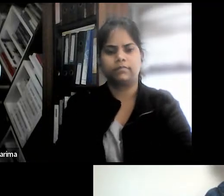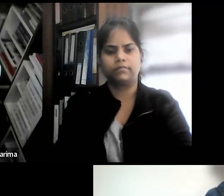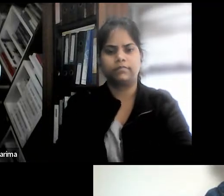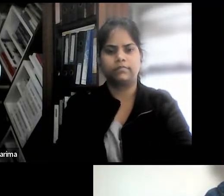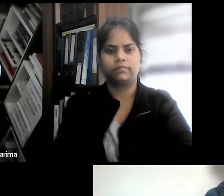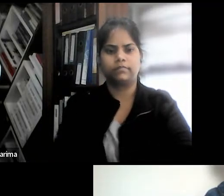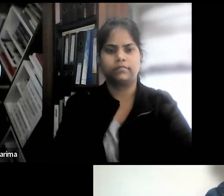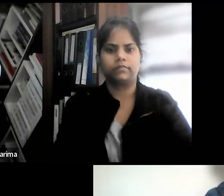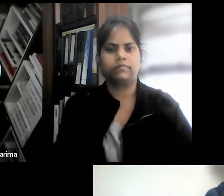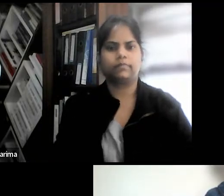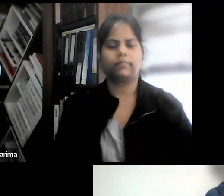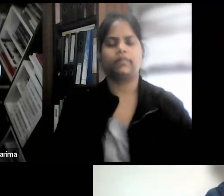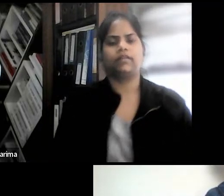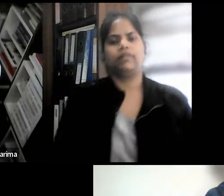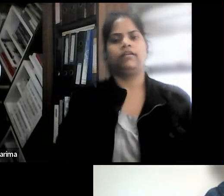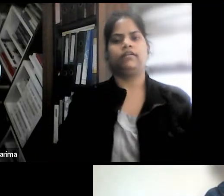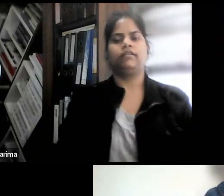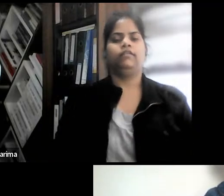Yeah. So